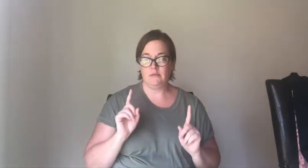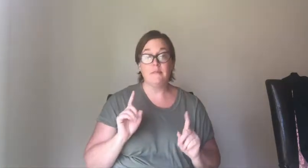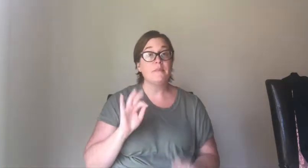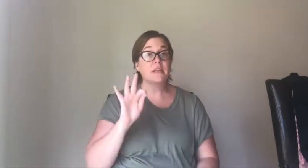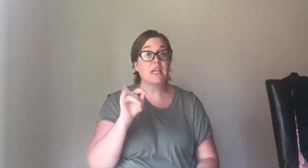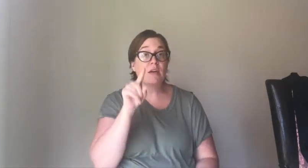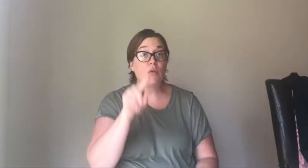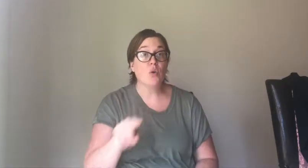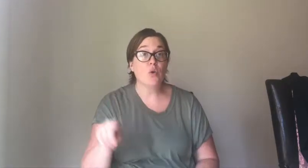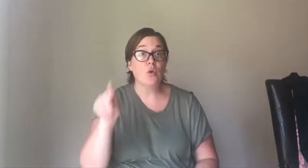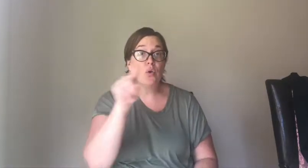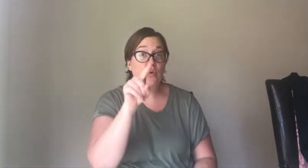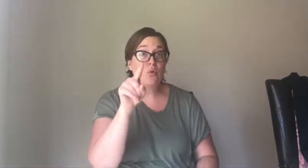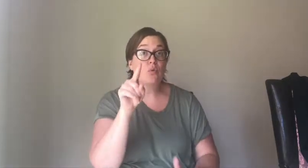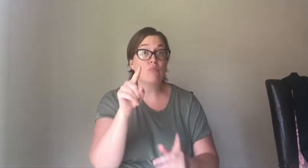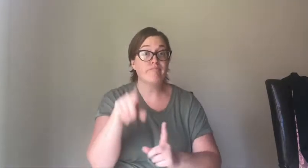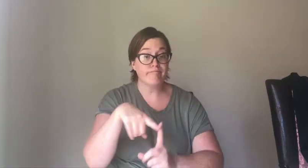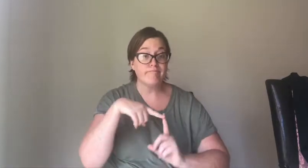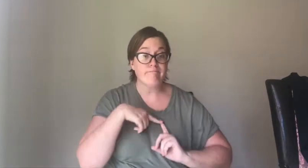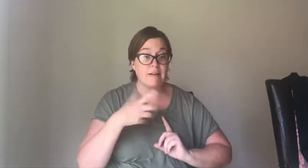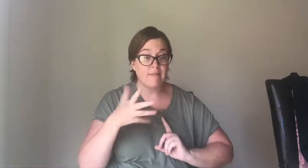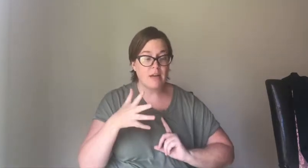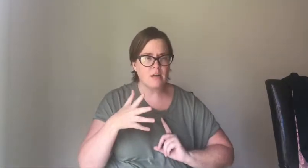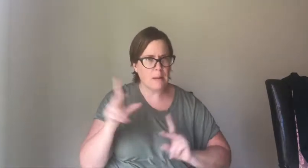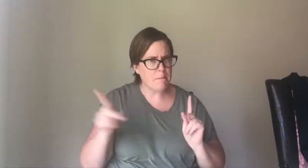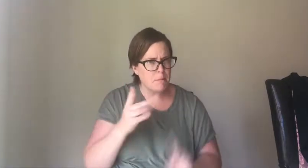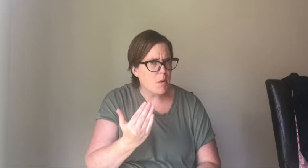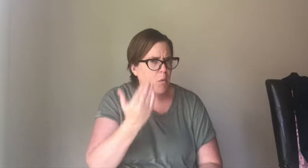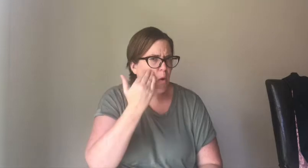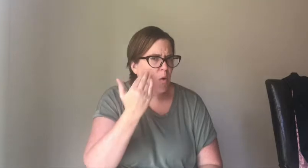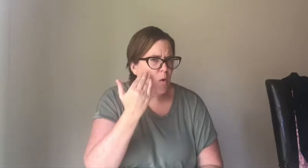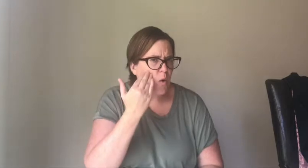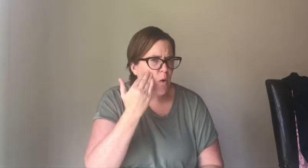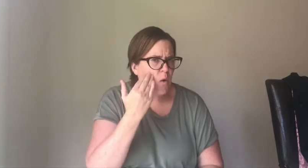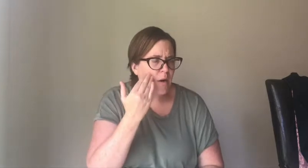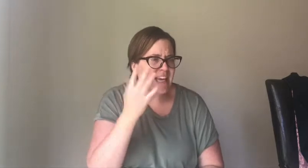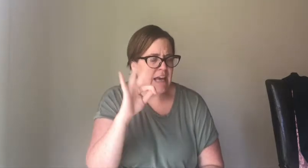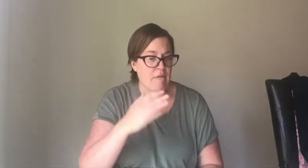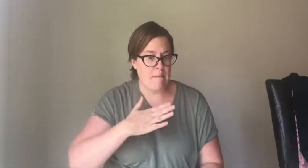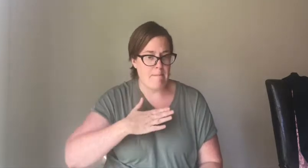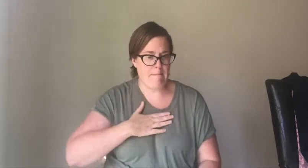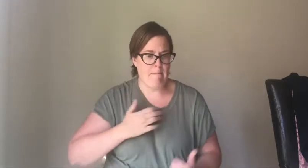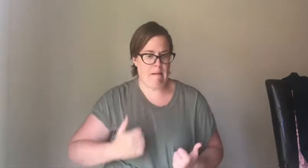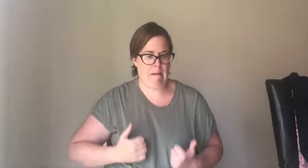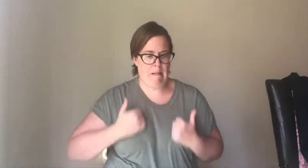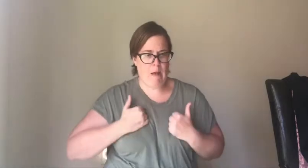would anybody know that I'm different just by the way I live my life?